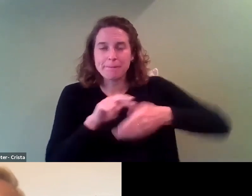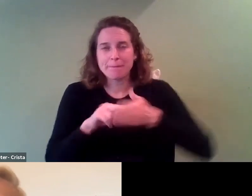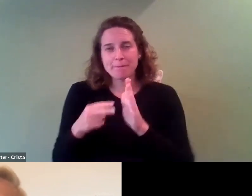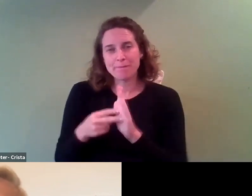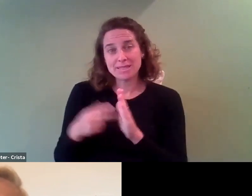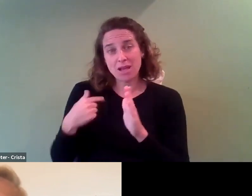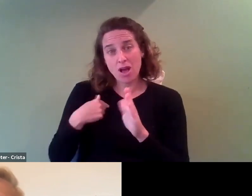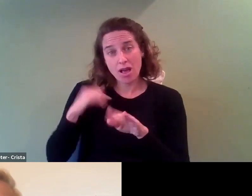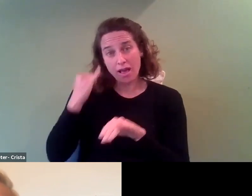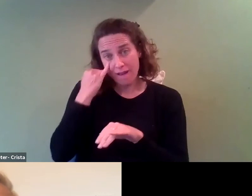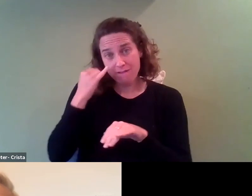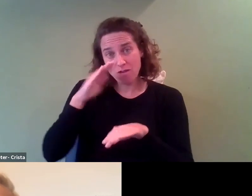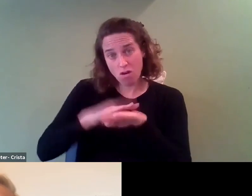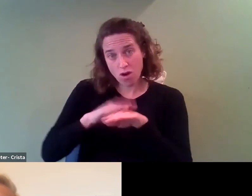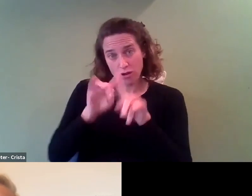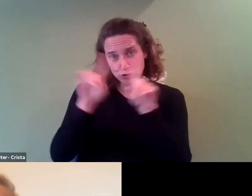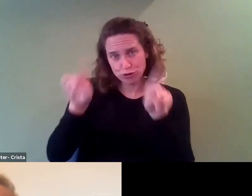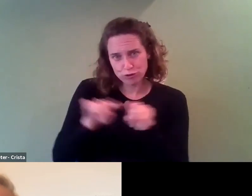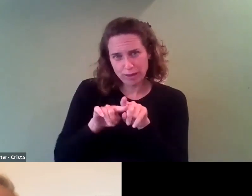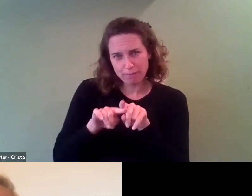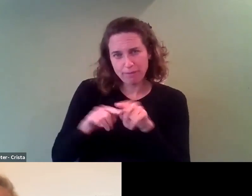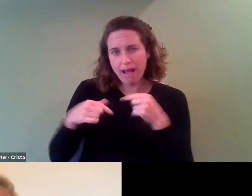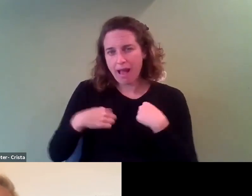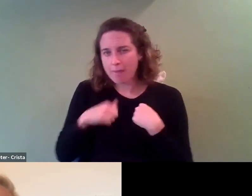I'm on a screen? And what is the relative